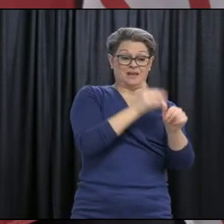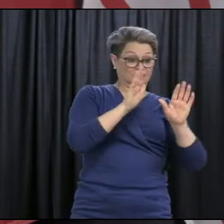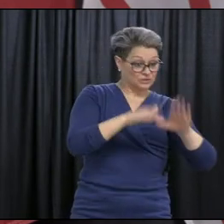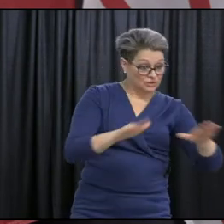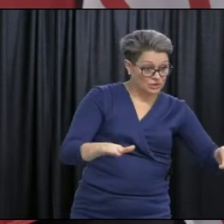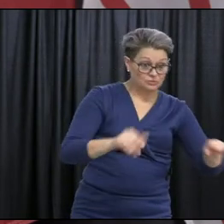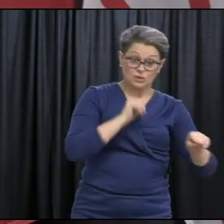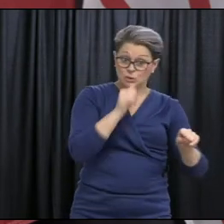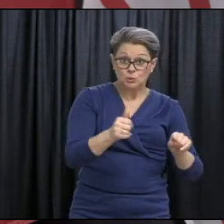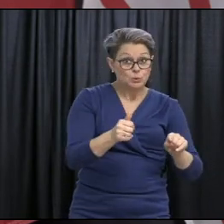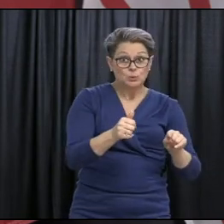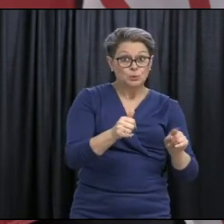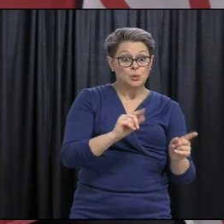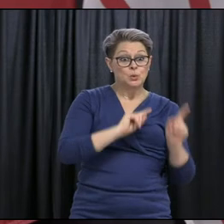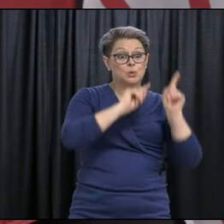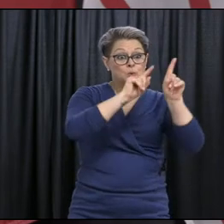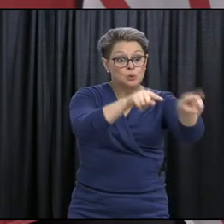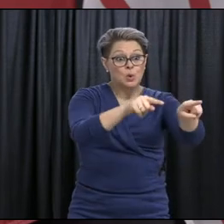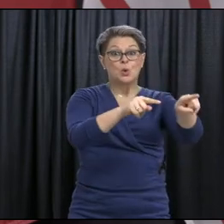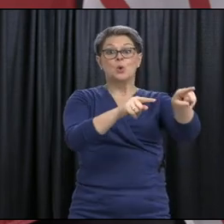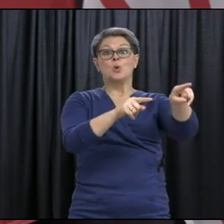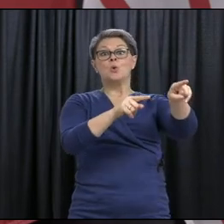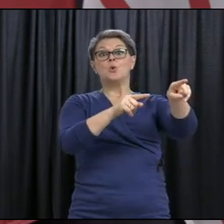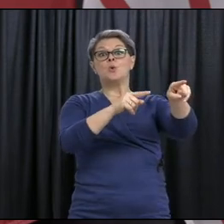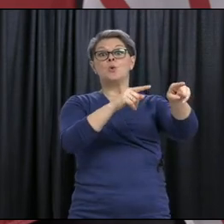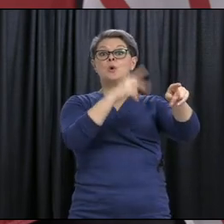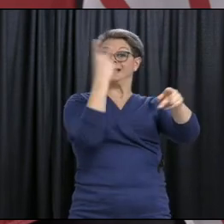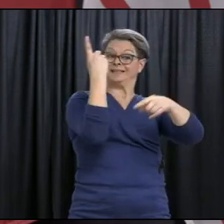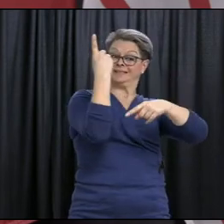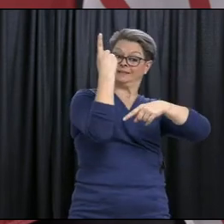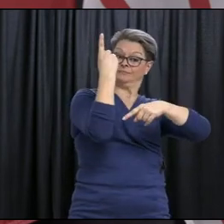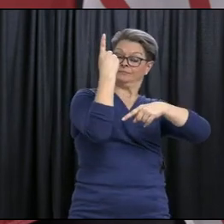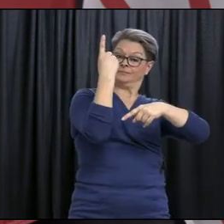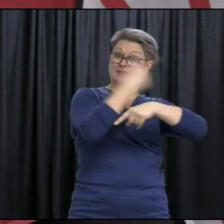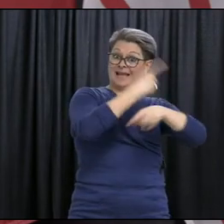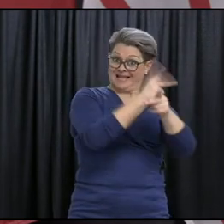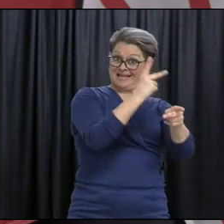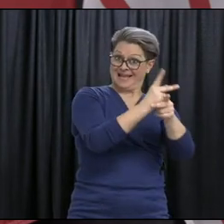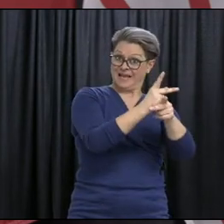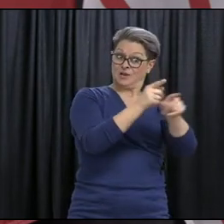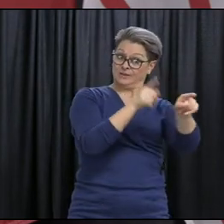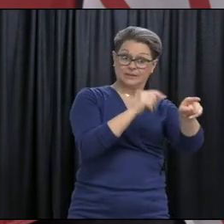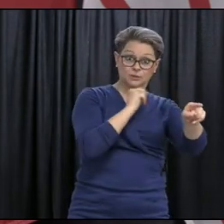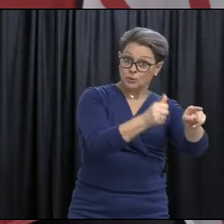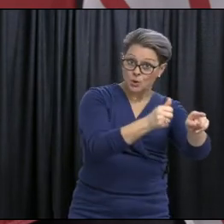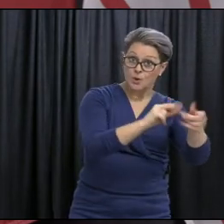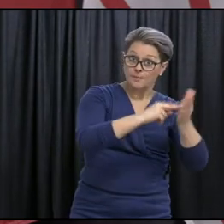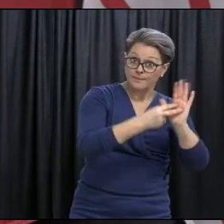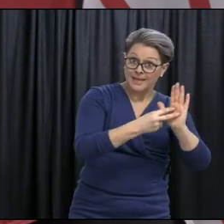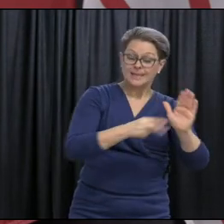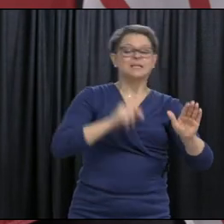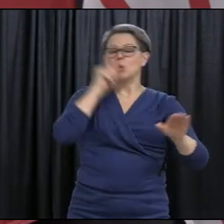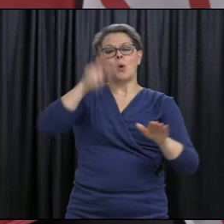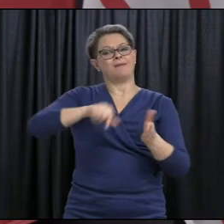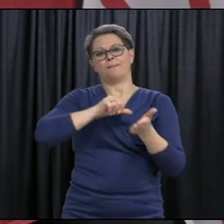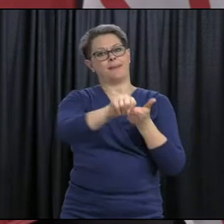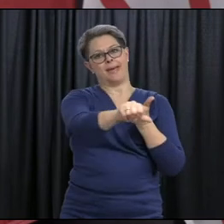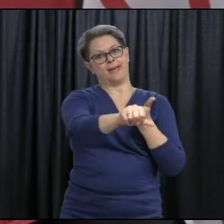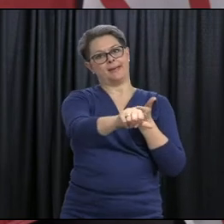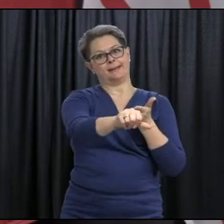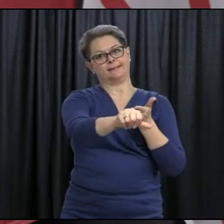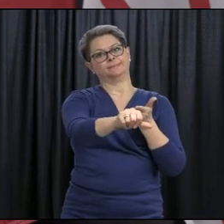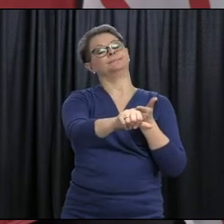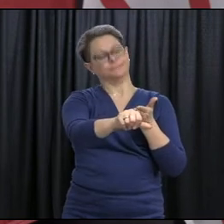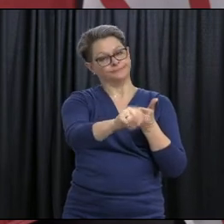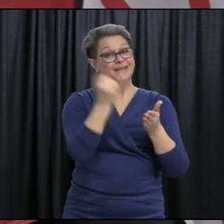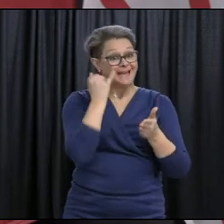do not attend their normal regulated childcare service during this period will not be required to pay for days they do